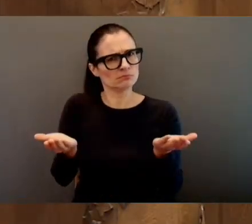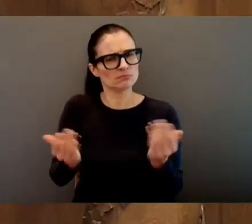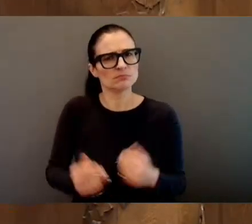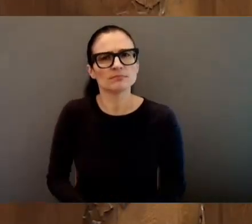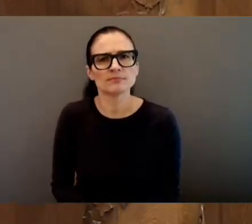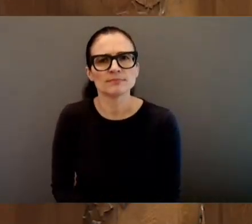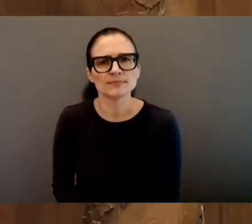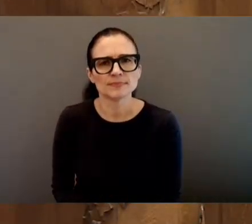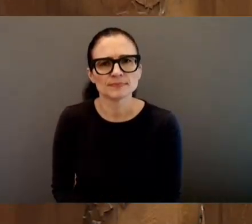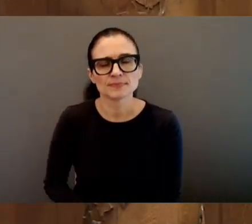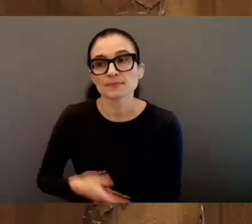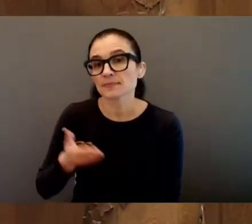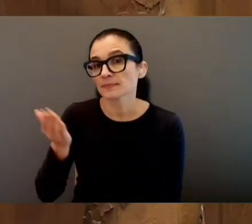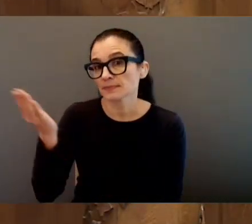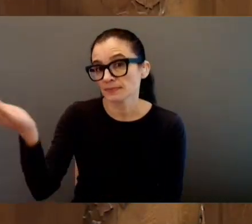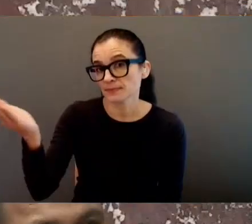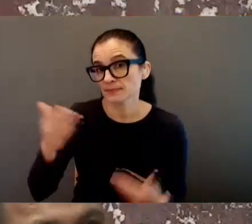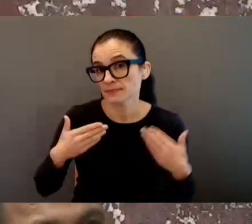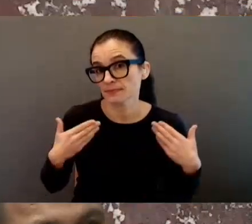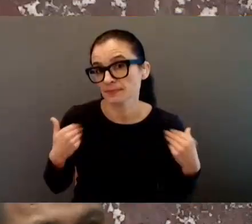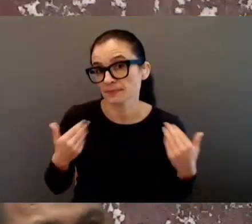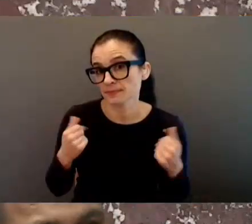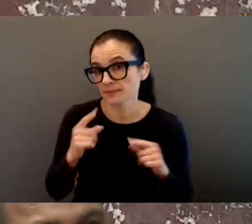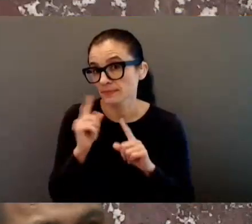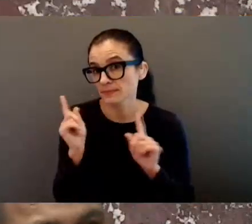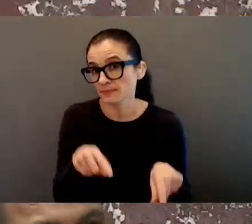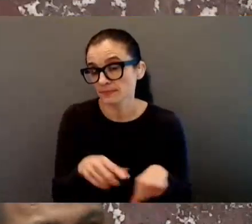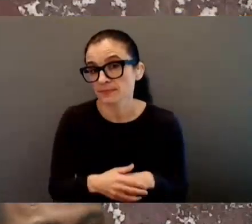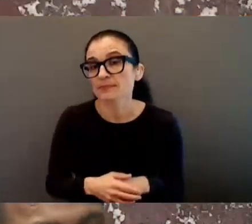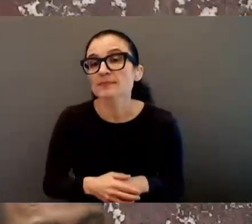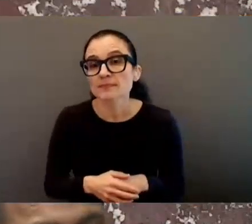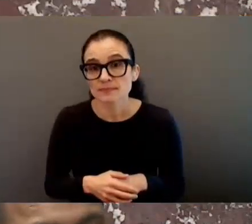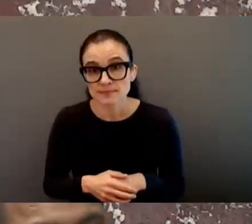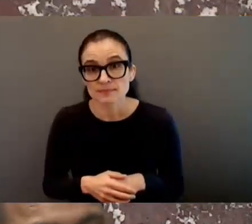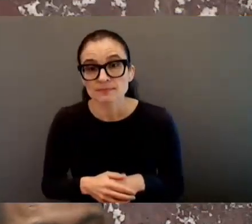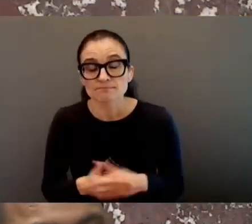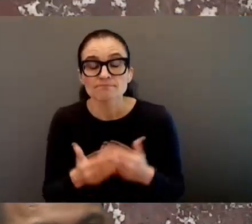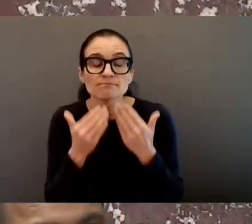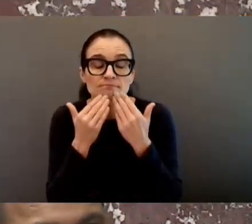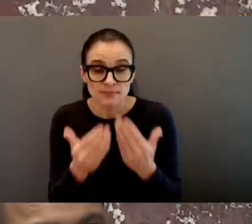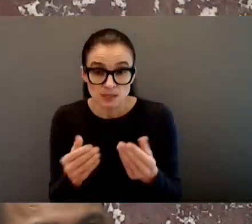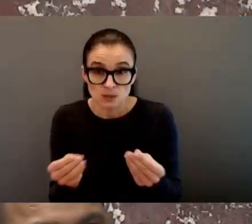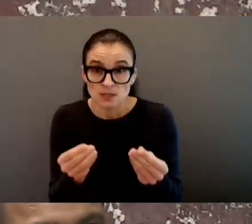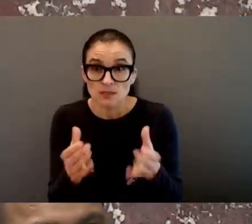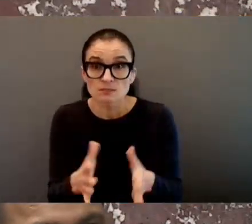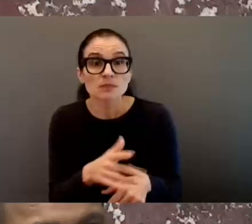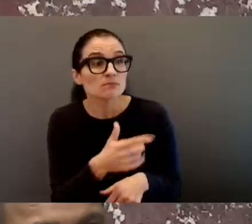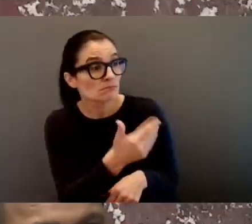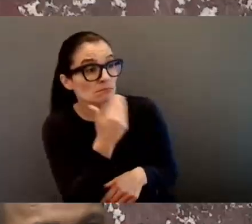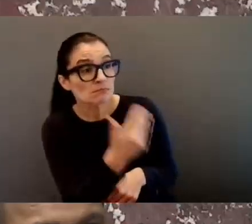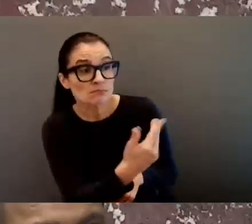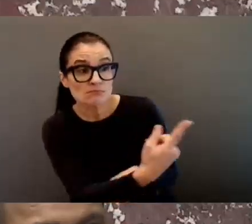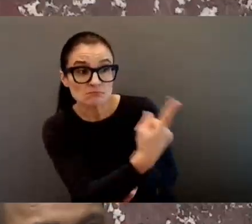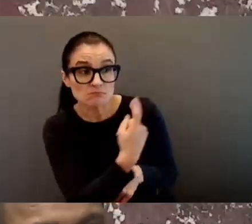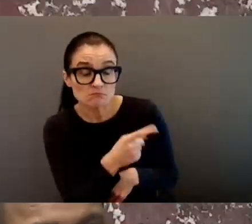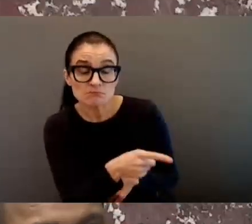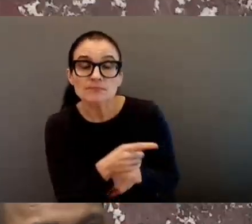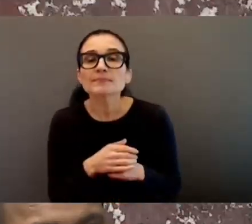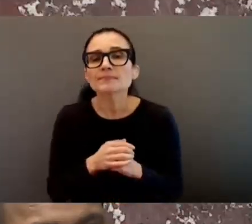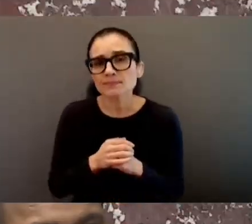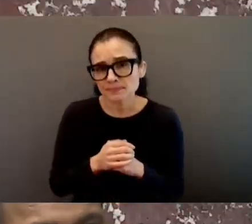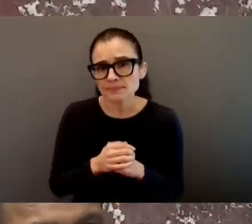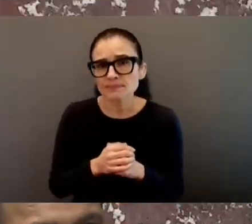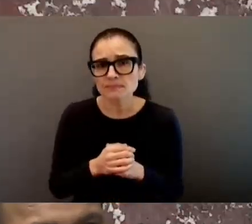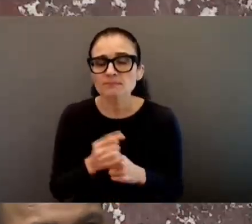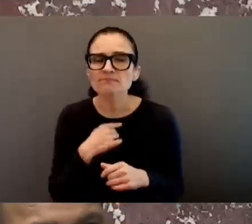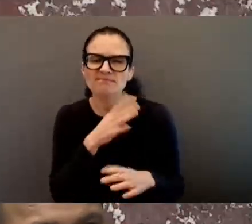Minister. Thank you, Honourable Speaker, and thank you again to the member for your questions. And I have to disagree. We